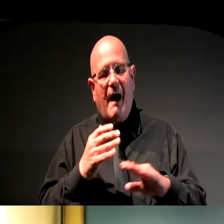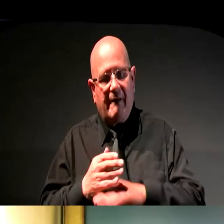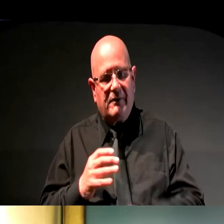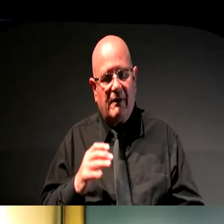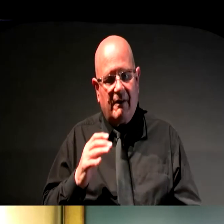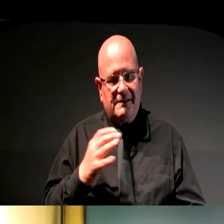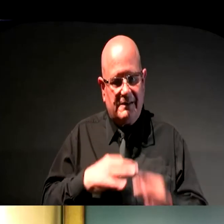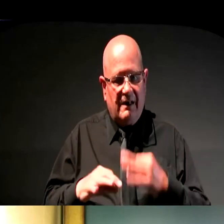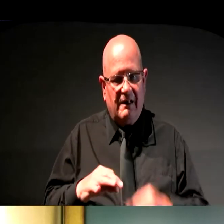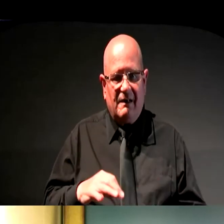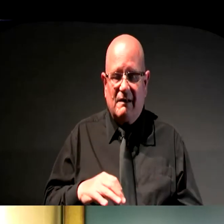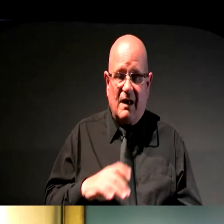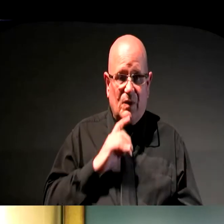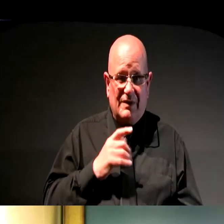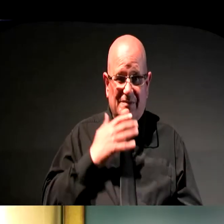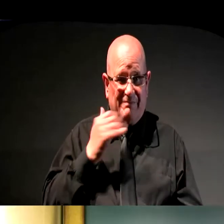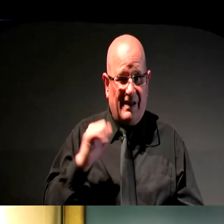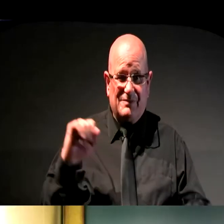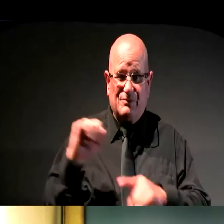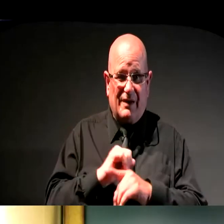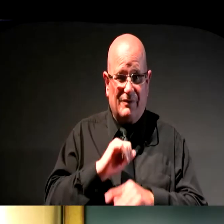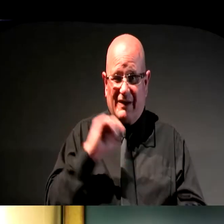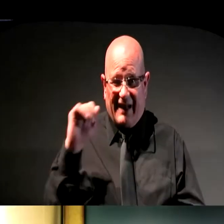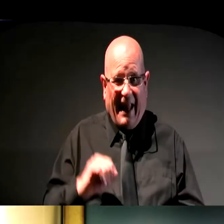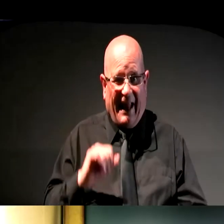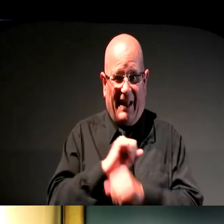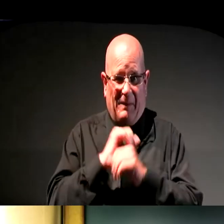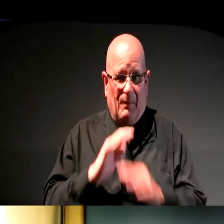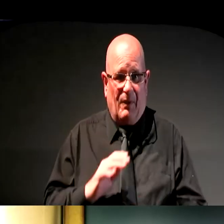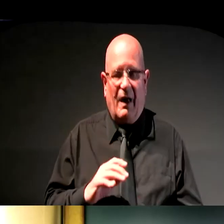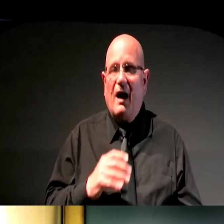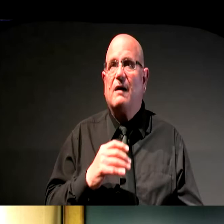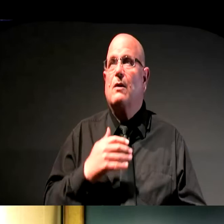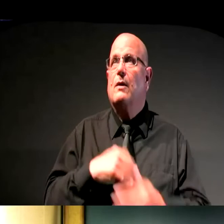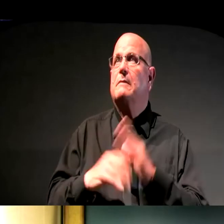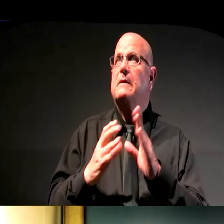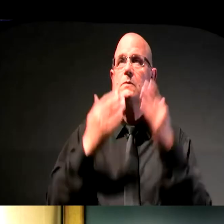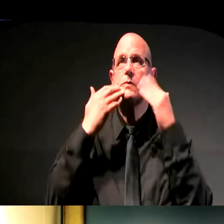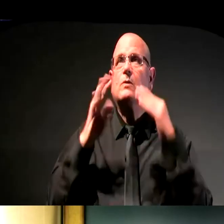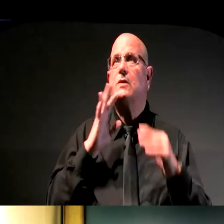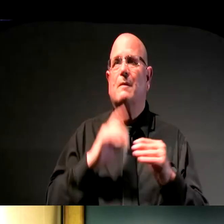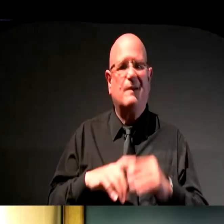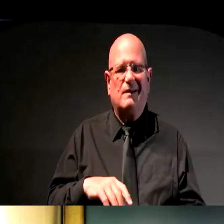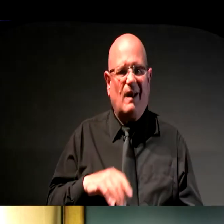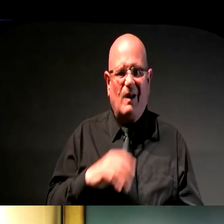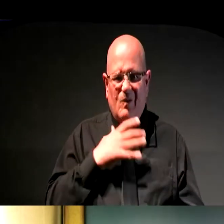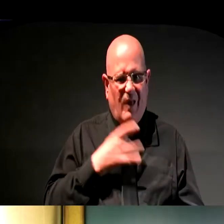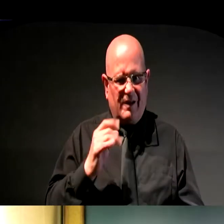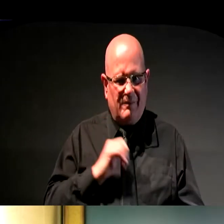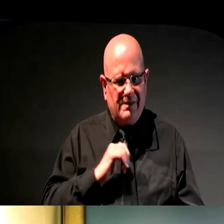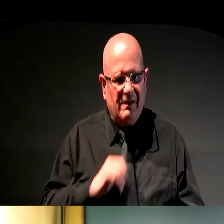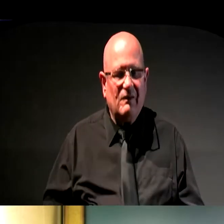best practices for any employee. I mean, I don't like to go into a meeting not knowing what we're going to be talking about. And I